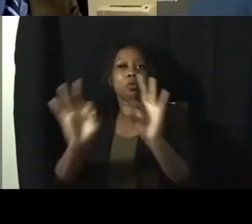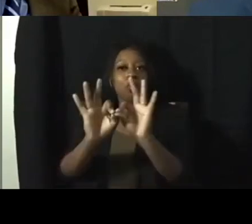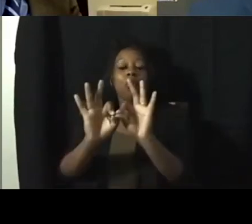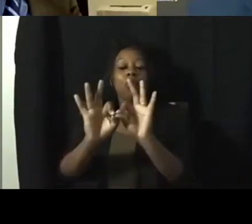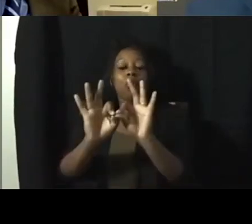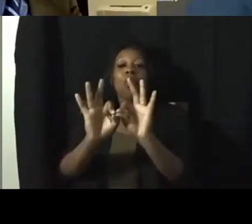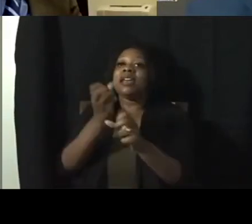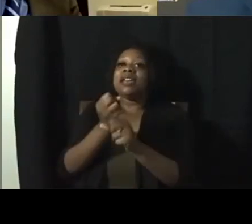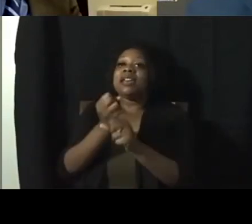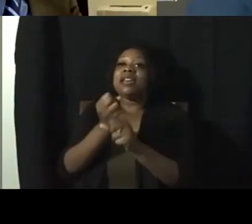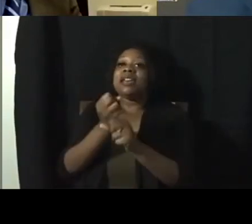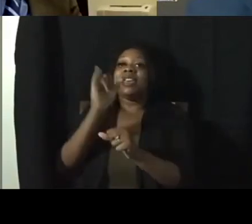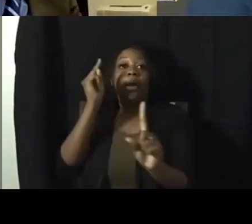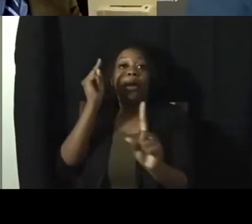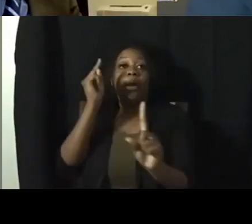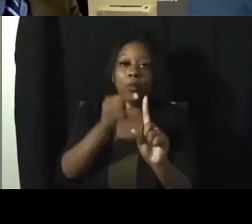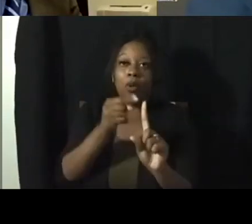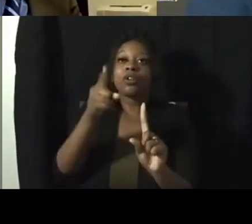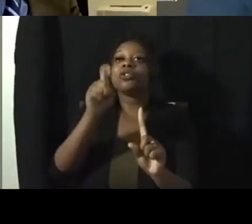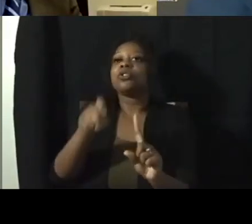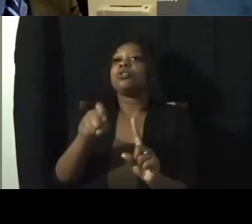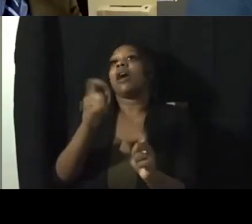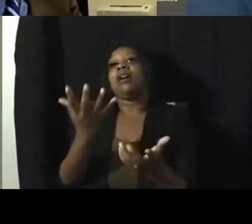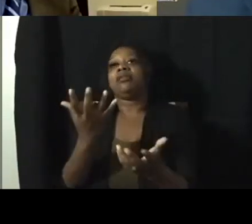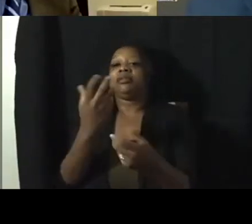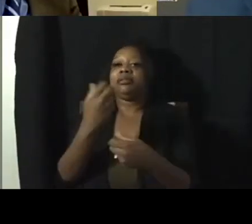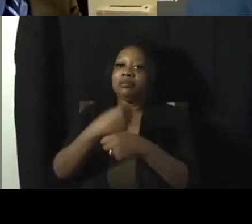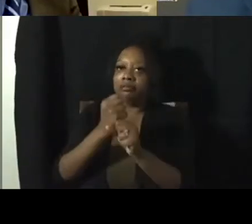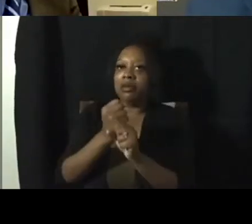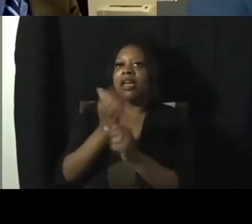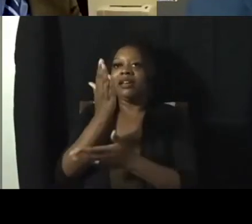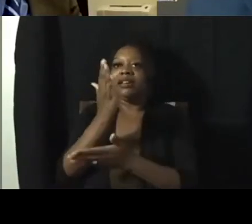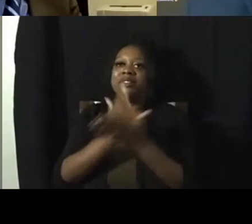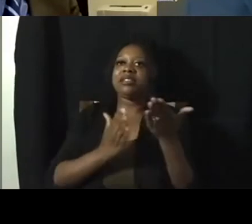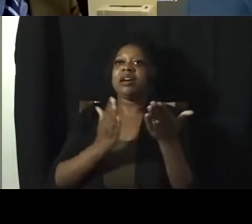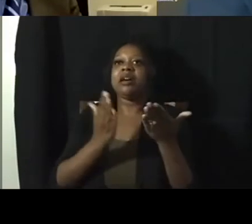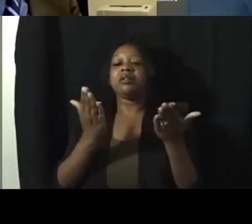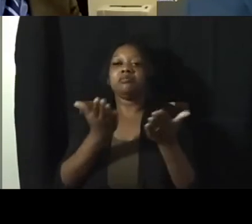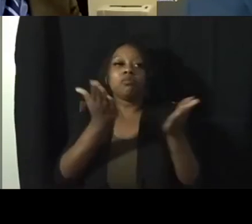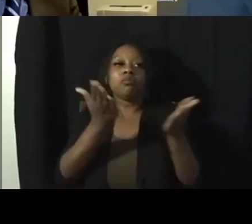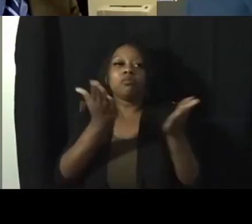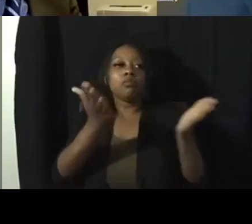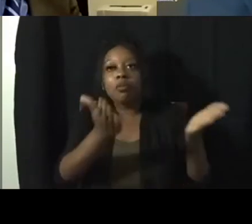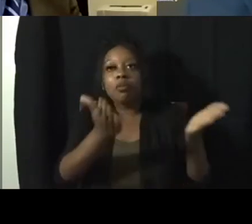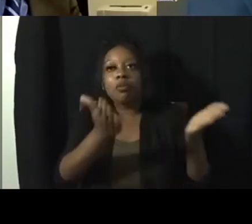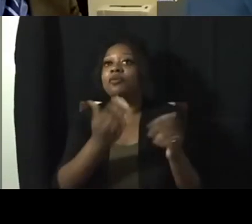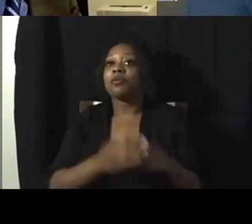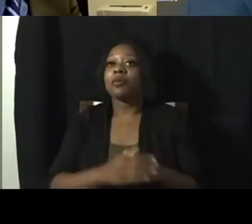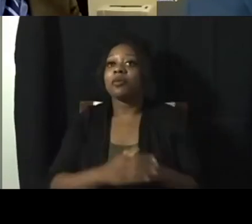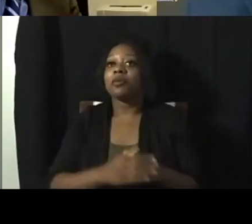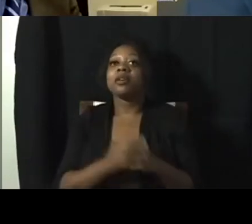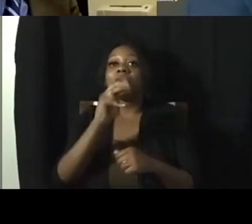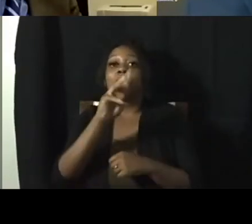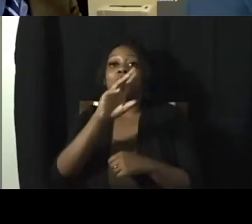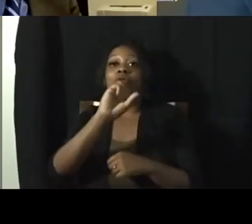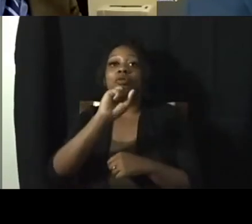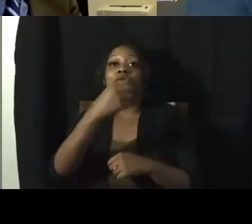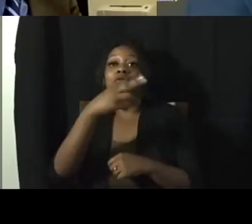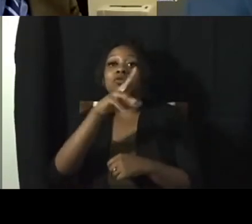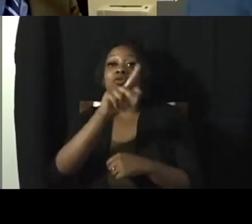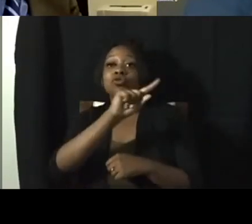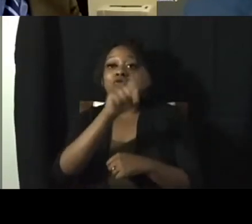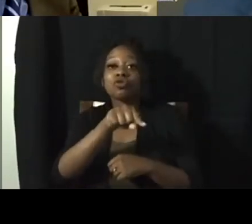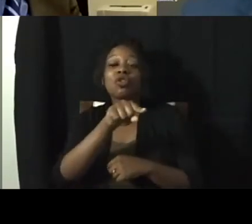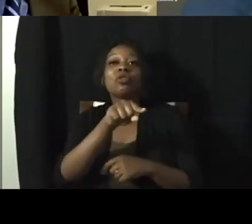where you would actually create some momentum and some movement. So Mr. Schultz referenced an example